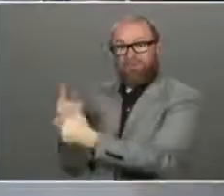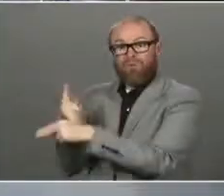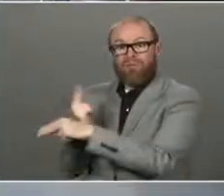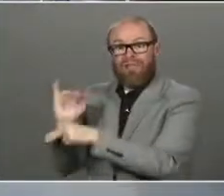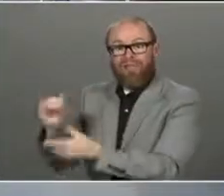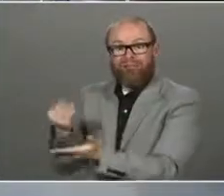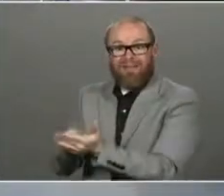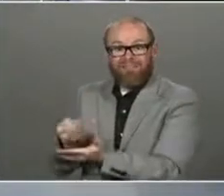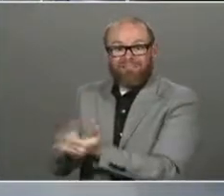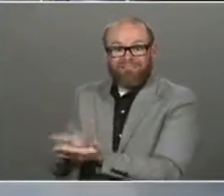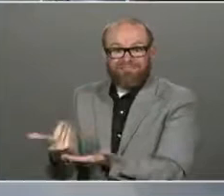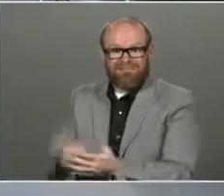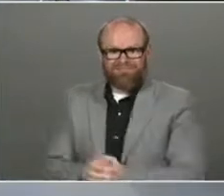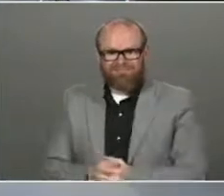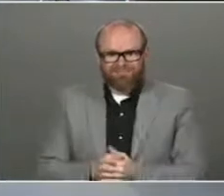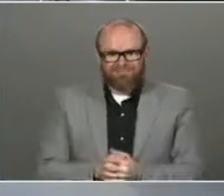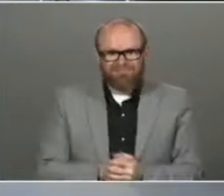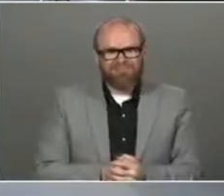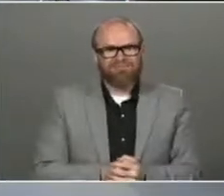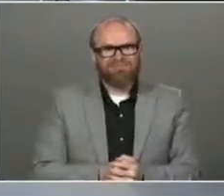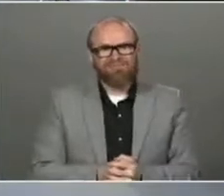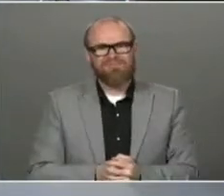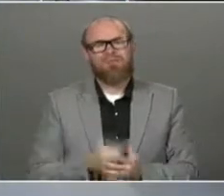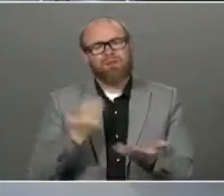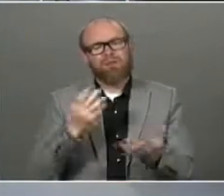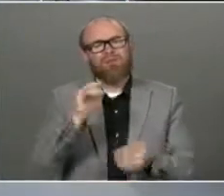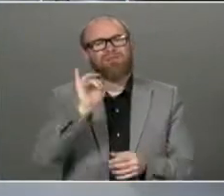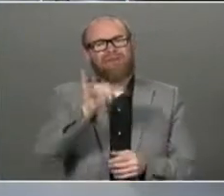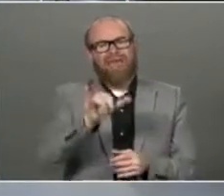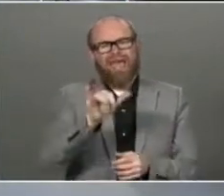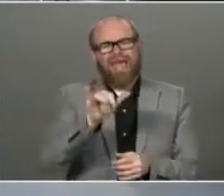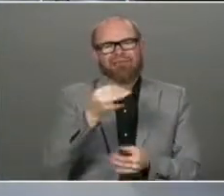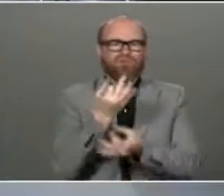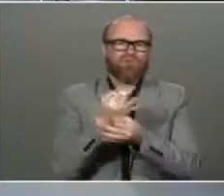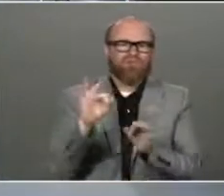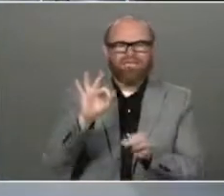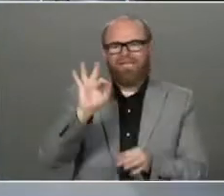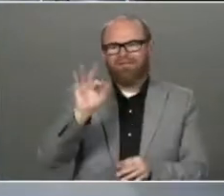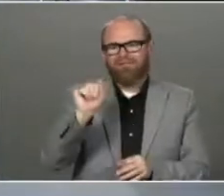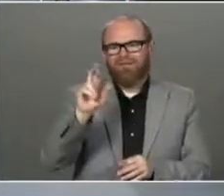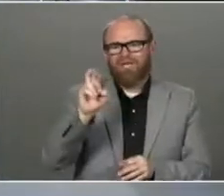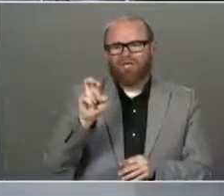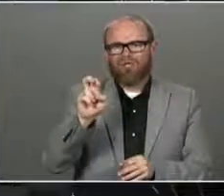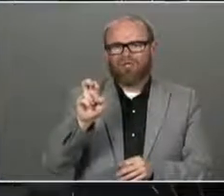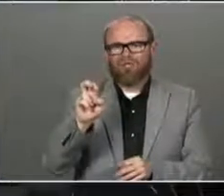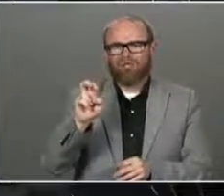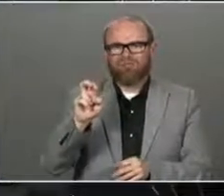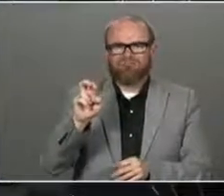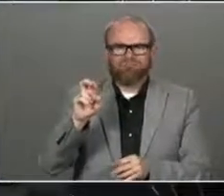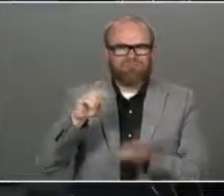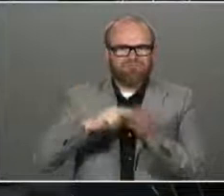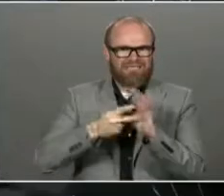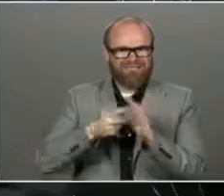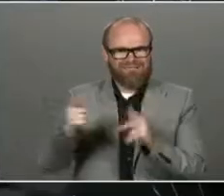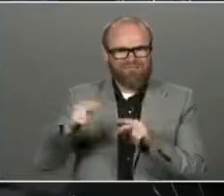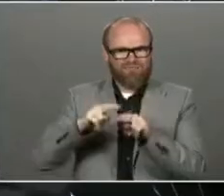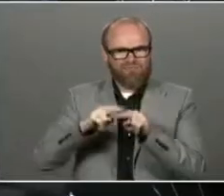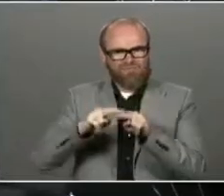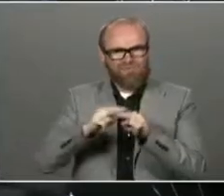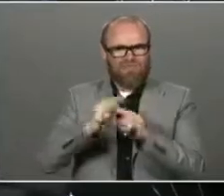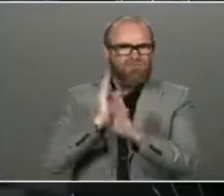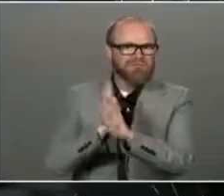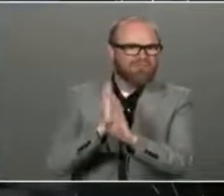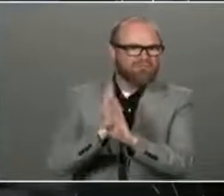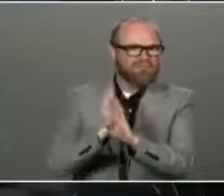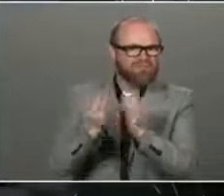point, on the idea of free fare transit, then, some have floated the idea of just the legislature picking up the tab for all transit,